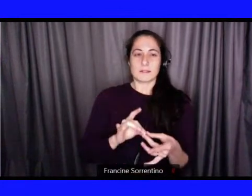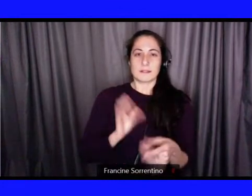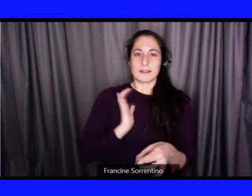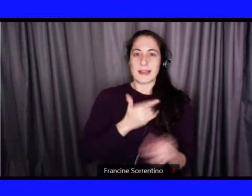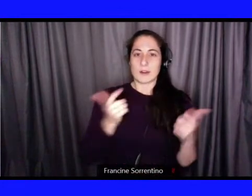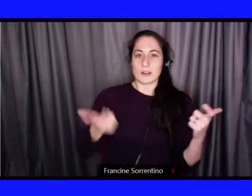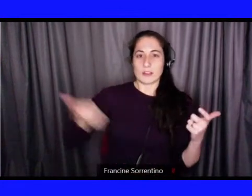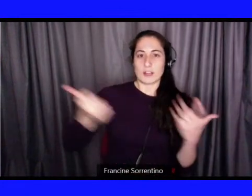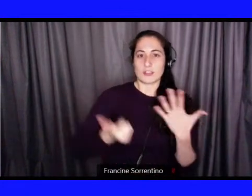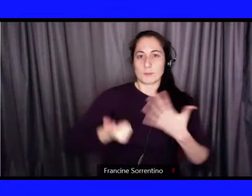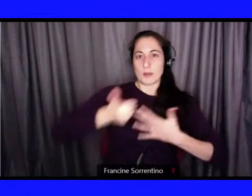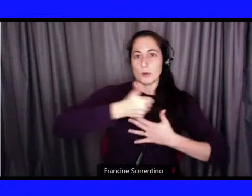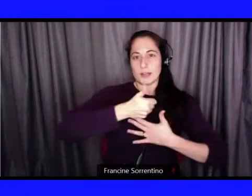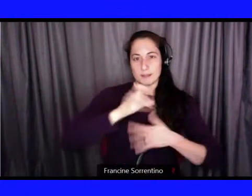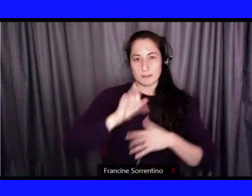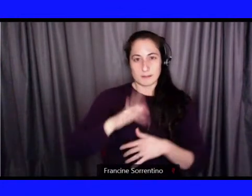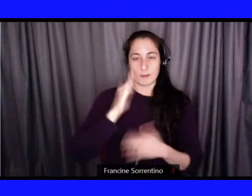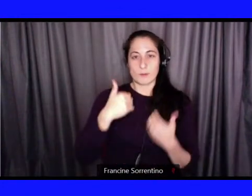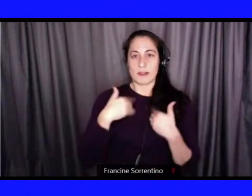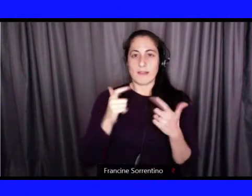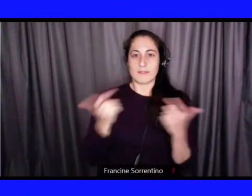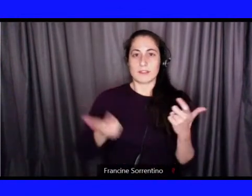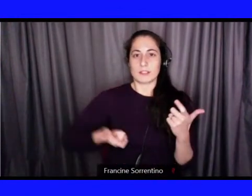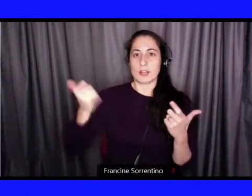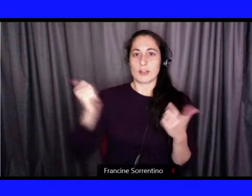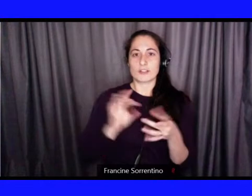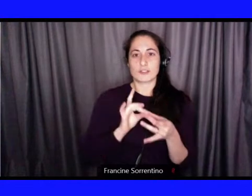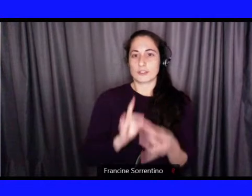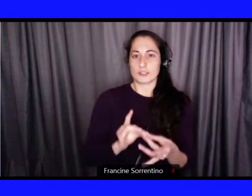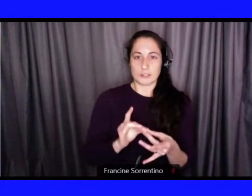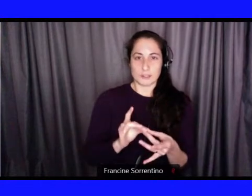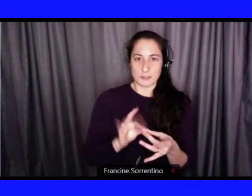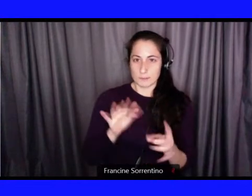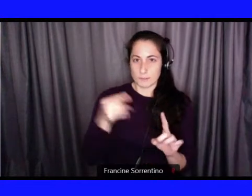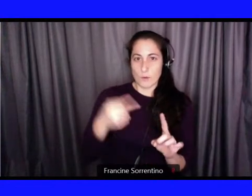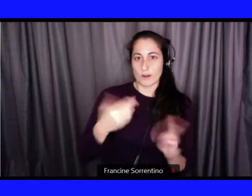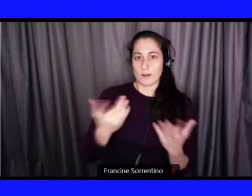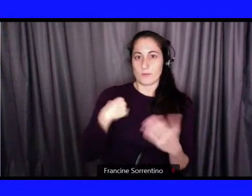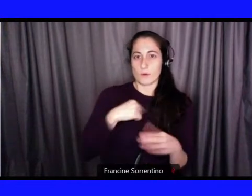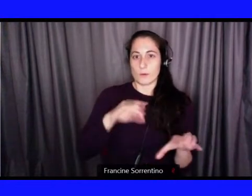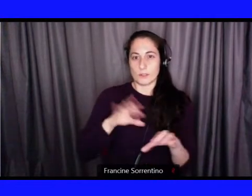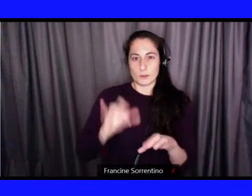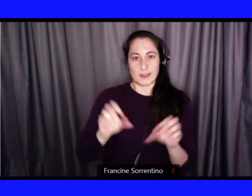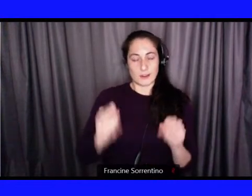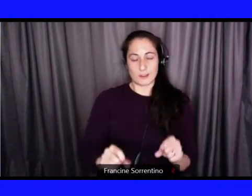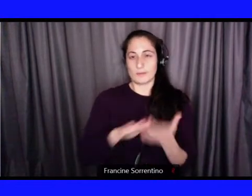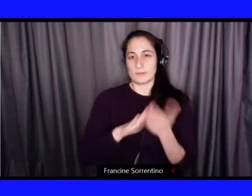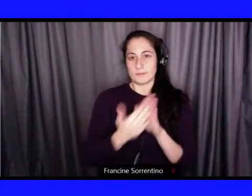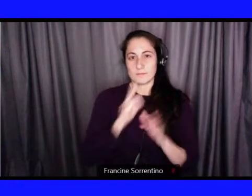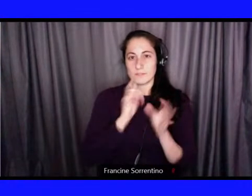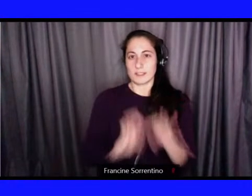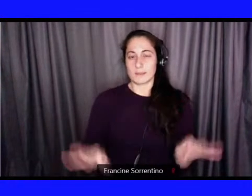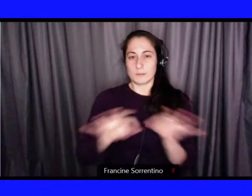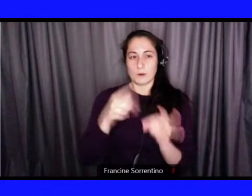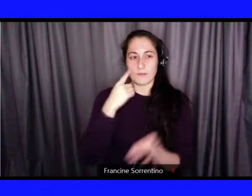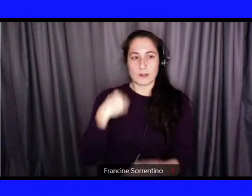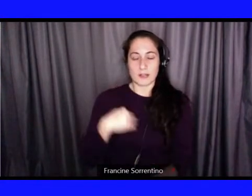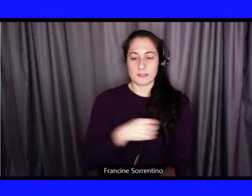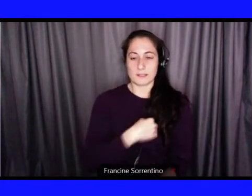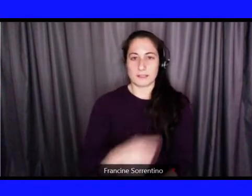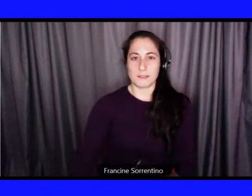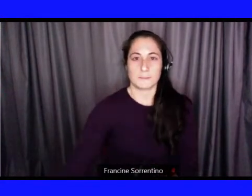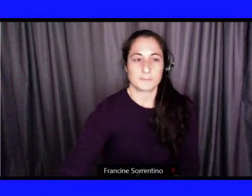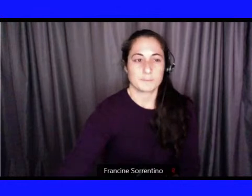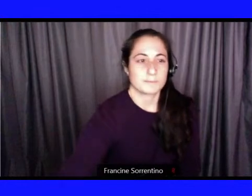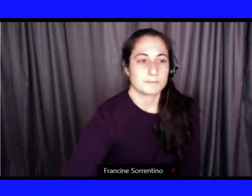quality and outcomes and care experience? Sure, thanks, Matt. Great to see everyone. So the two that we have here